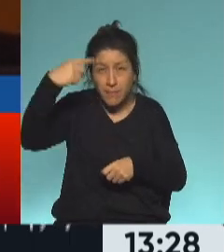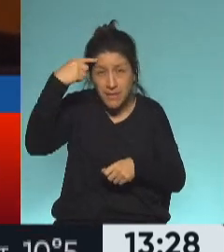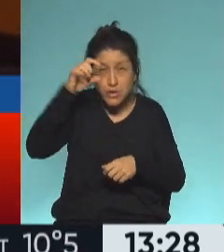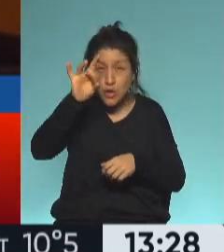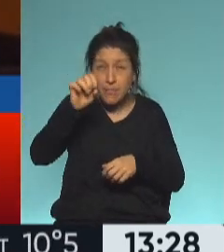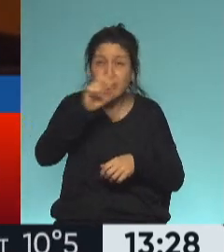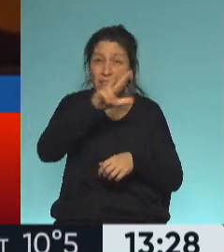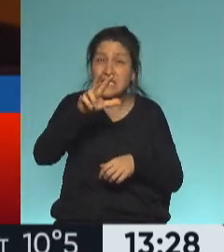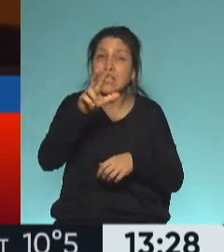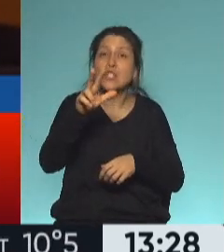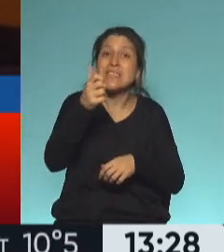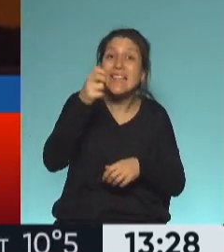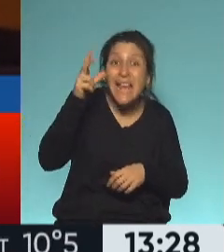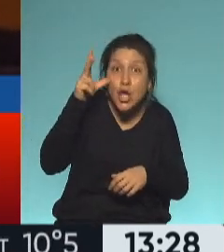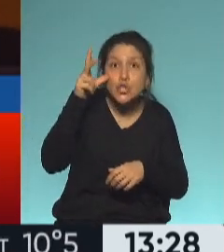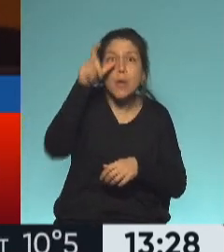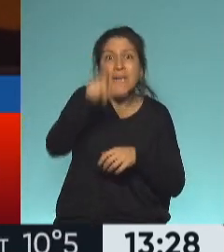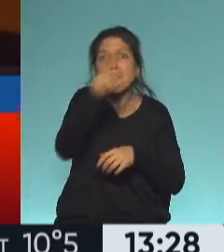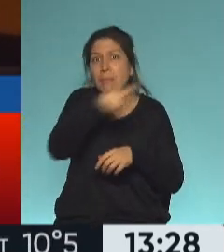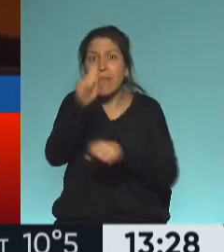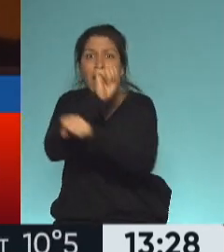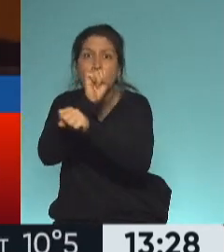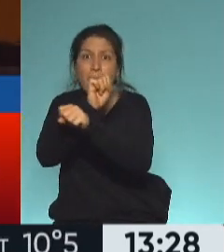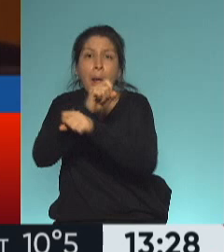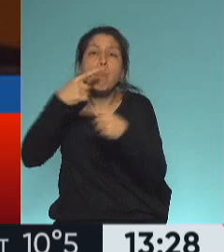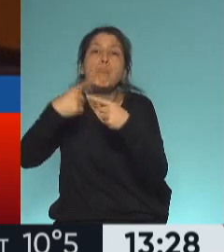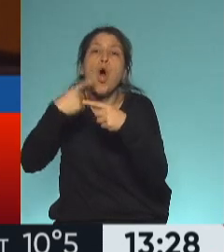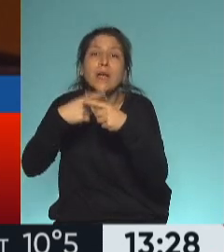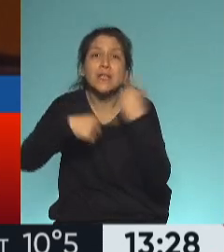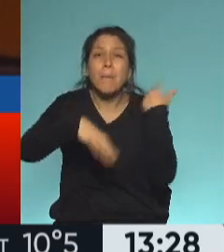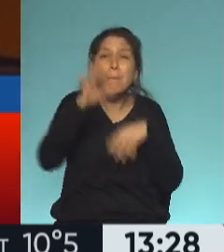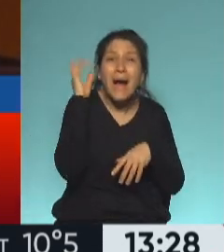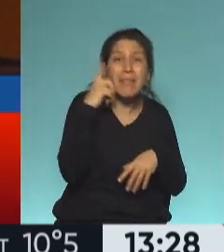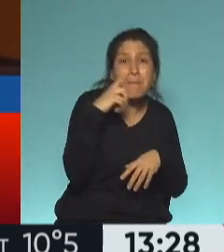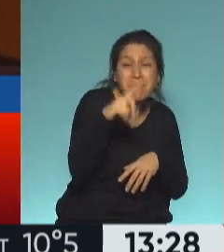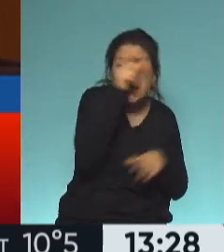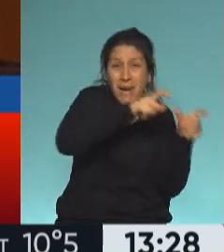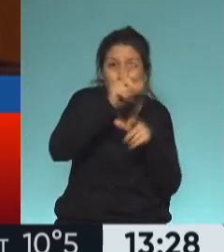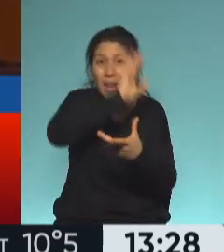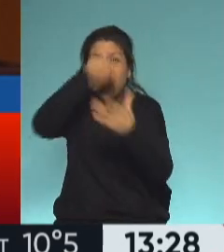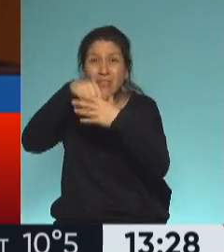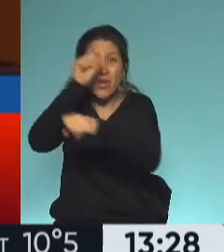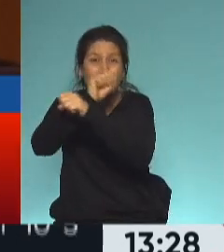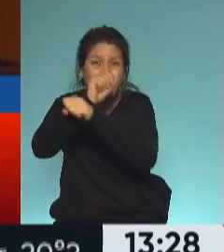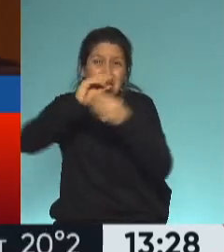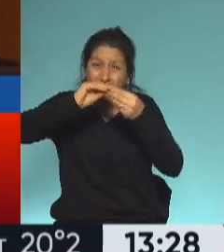358 political prisoners, more than 1,000 people in jails, political